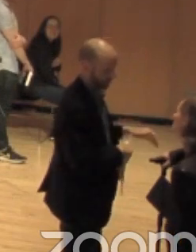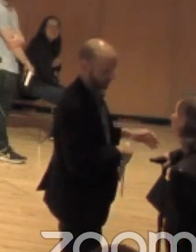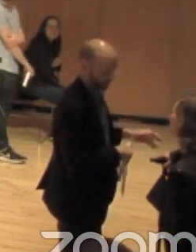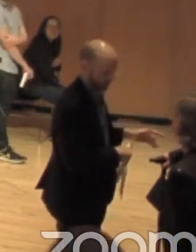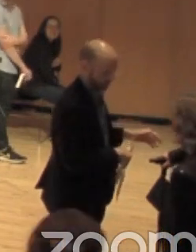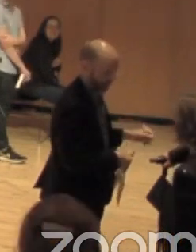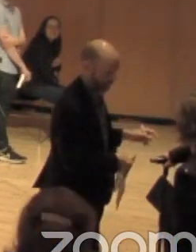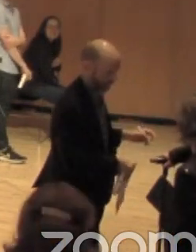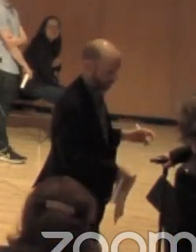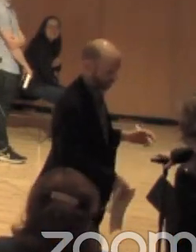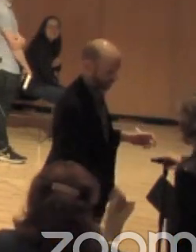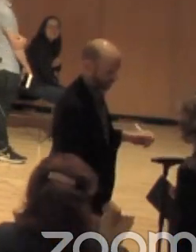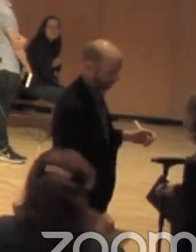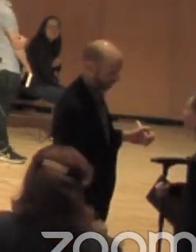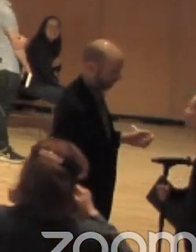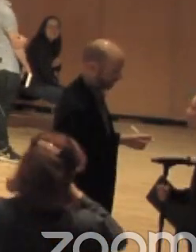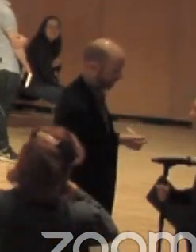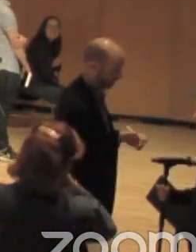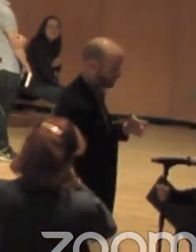e